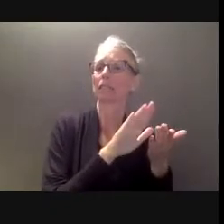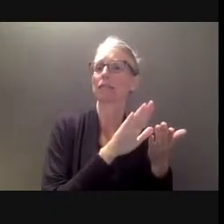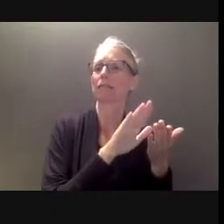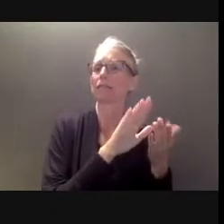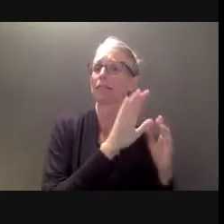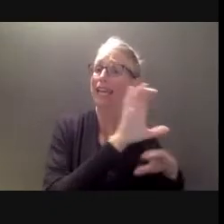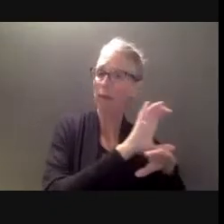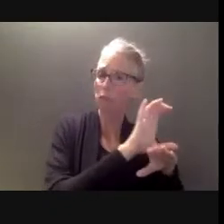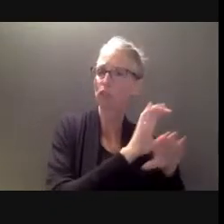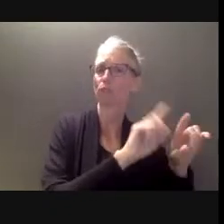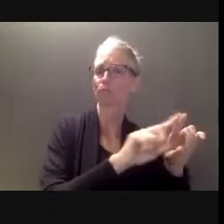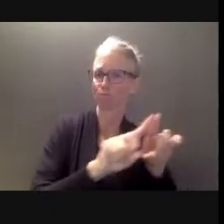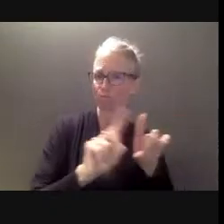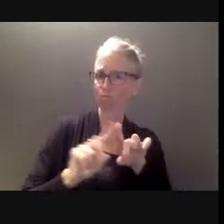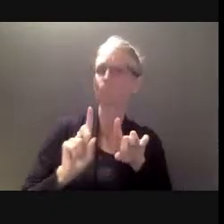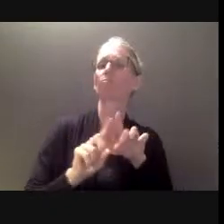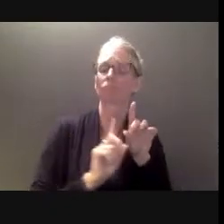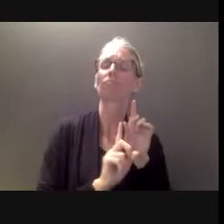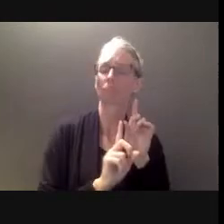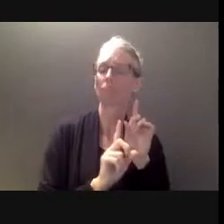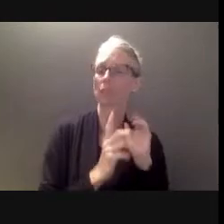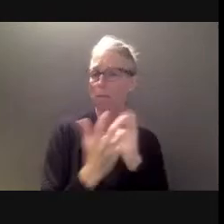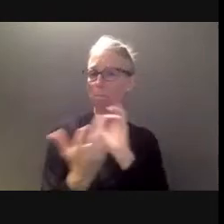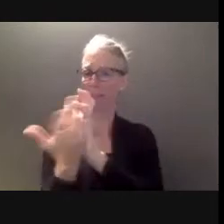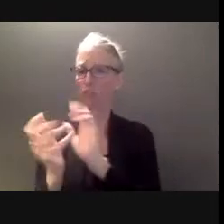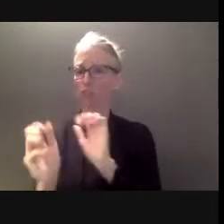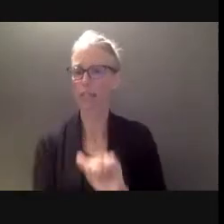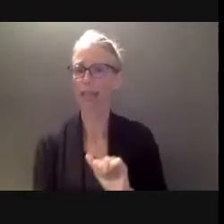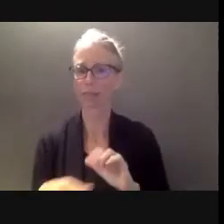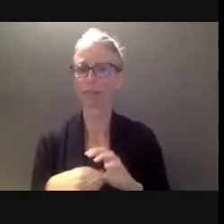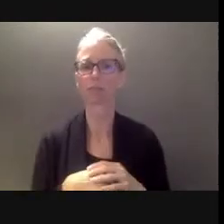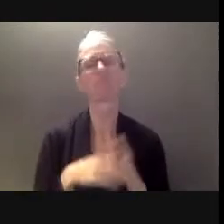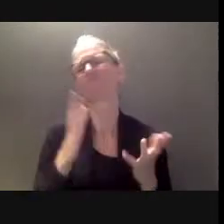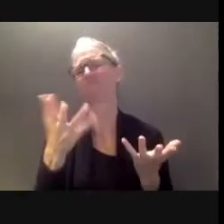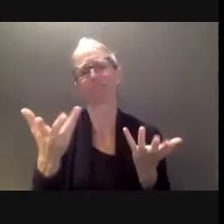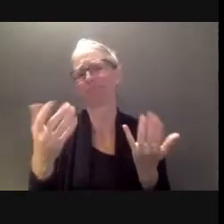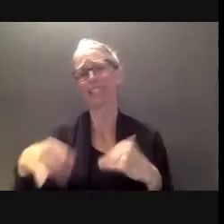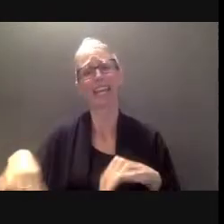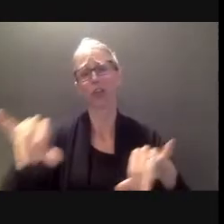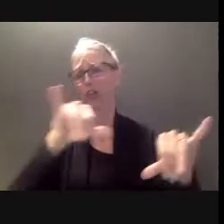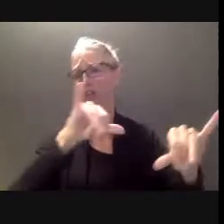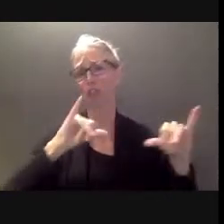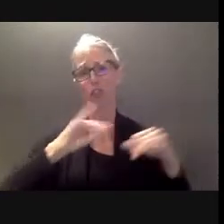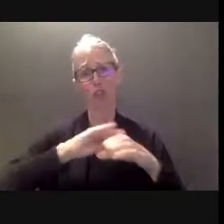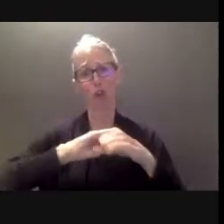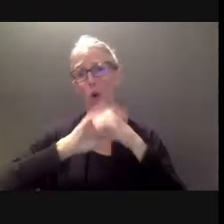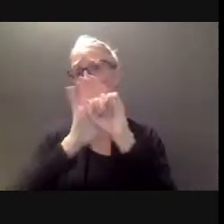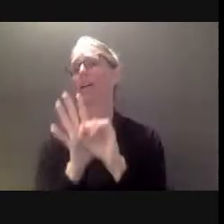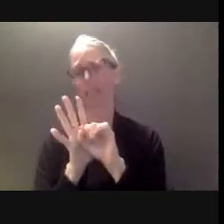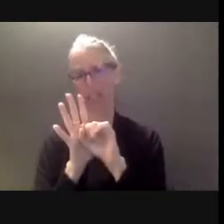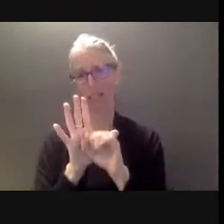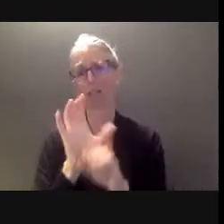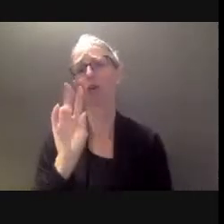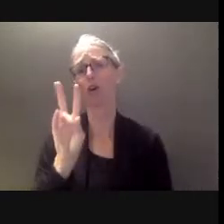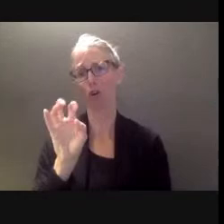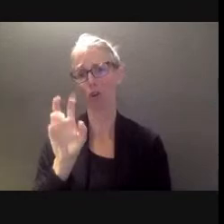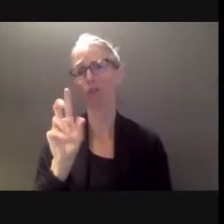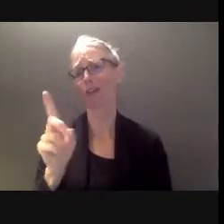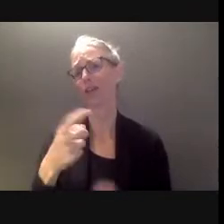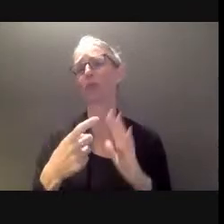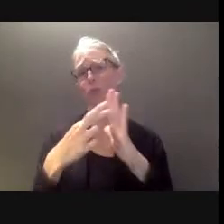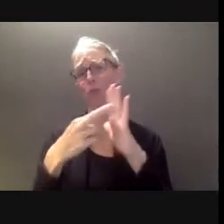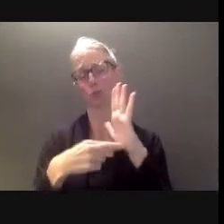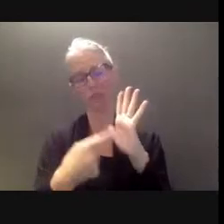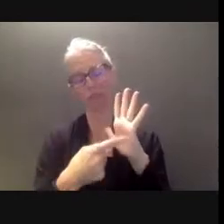between uses, do like standard COVID protocols currently. But if you are getting on the website to